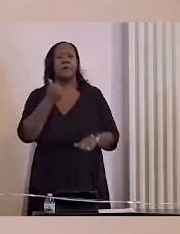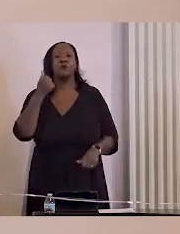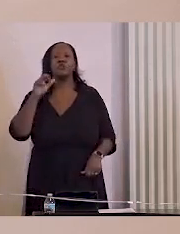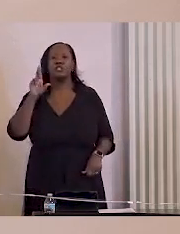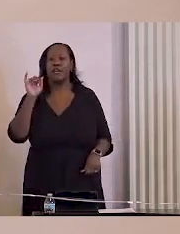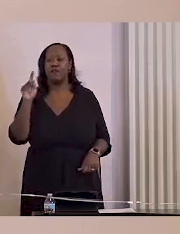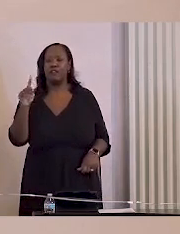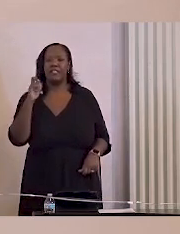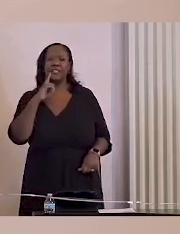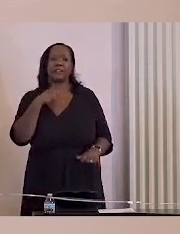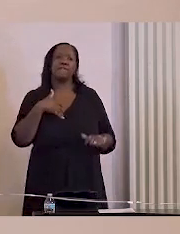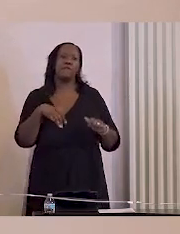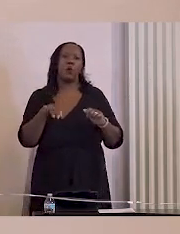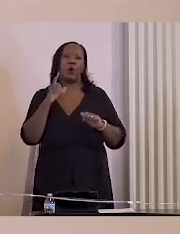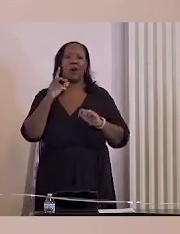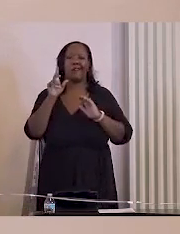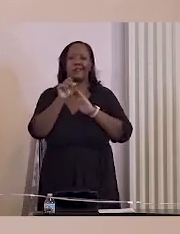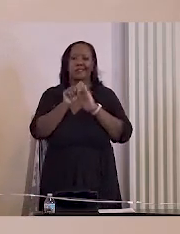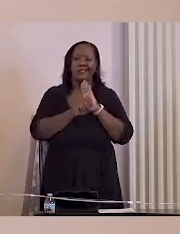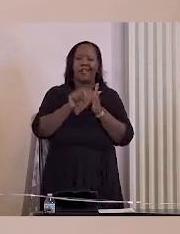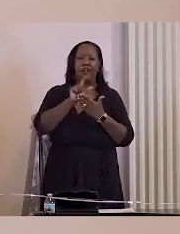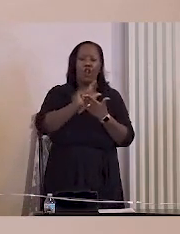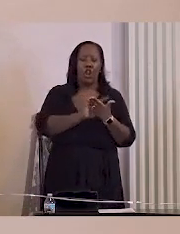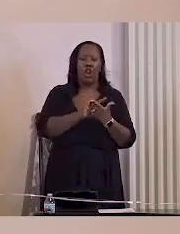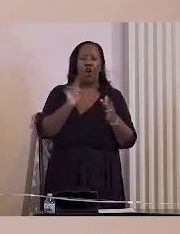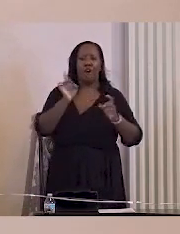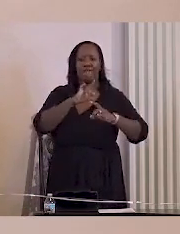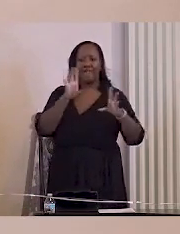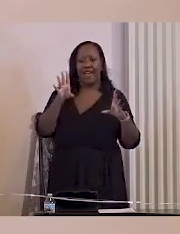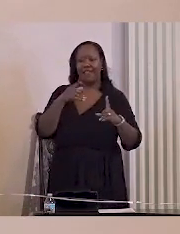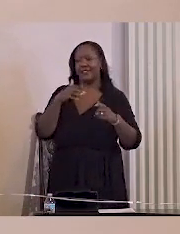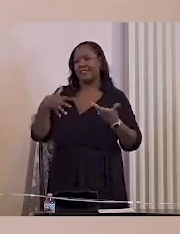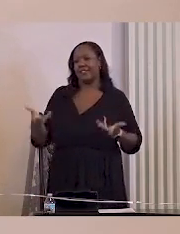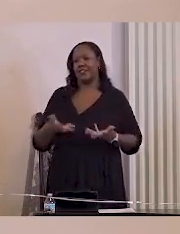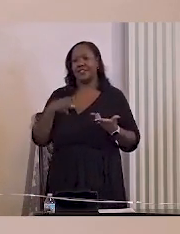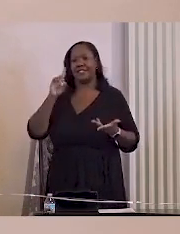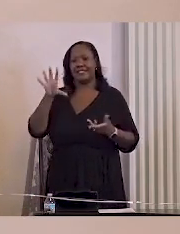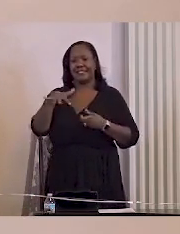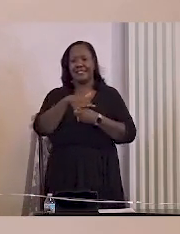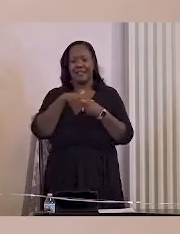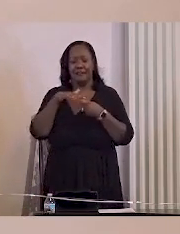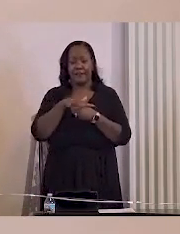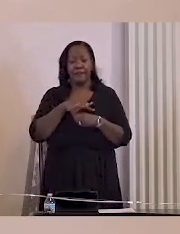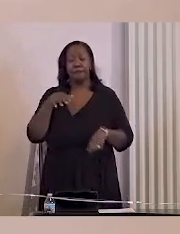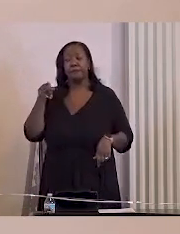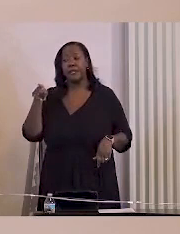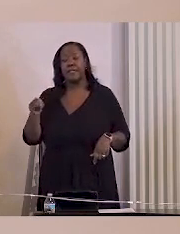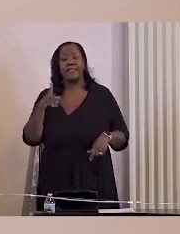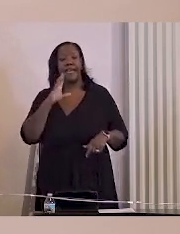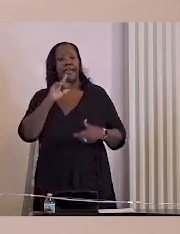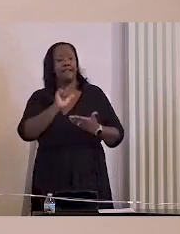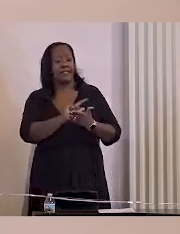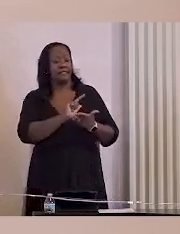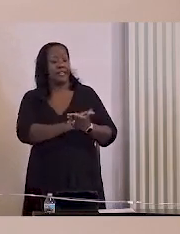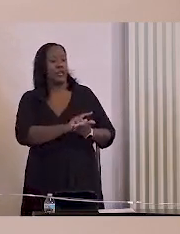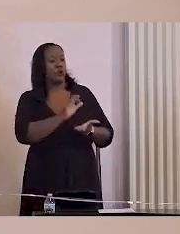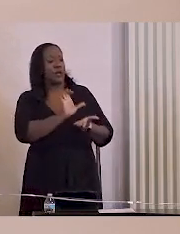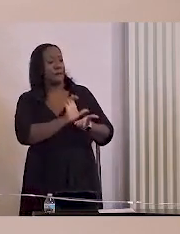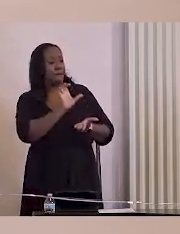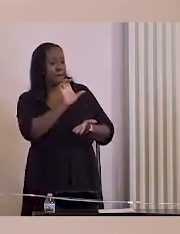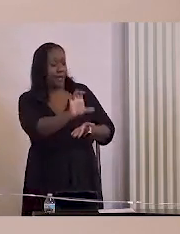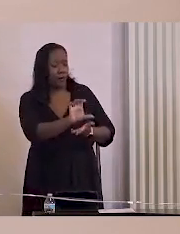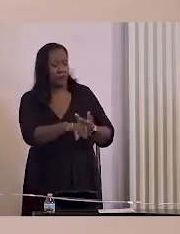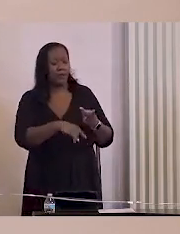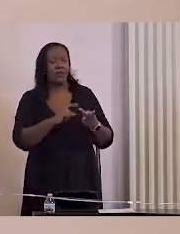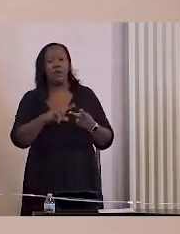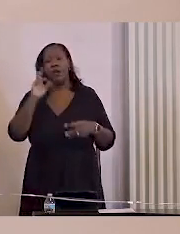for state-sanctioned violence to the greater Washington area. Their work includes legal empowerment,